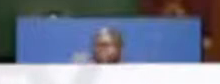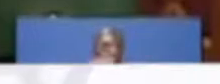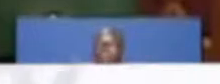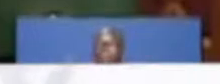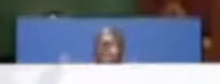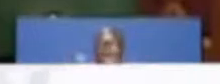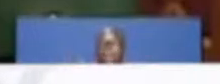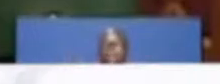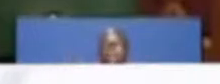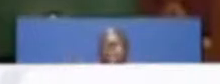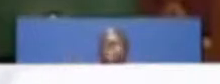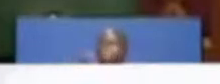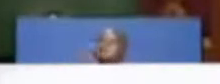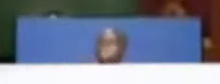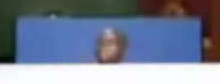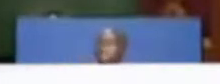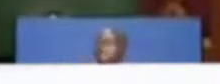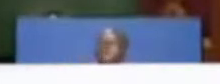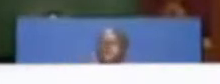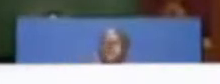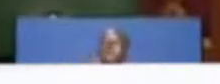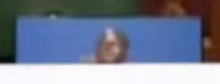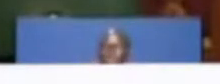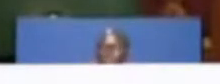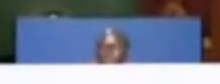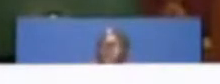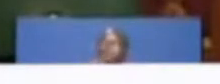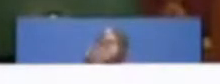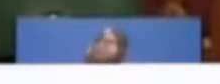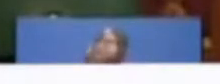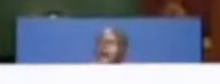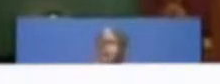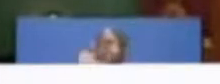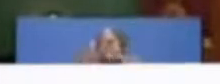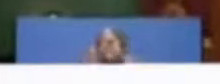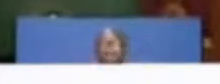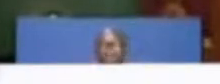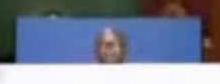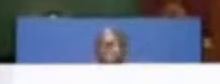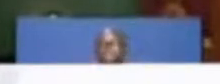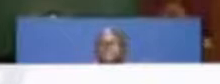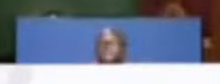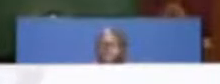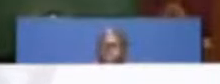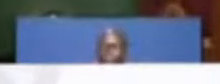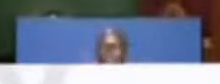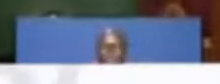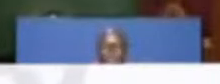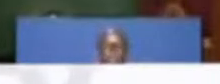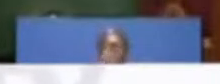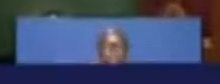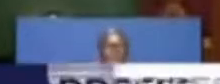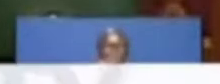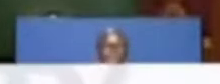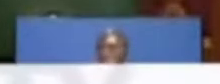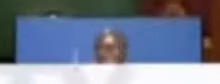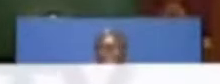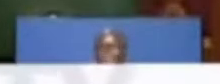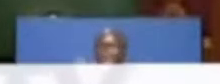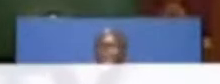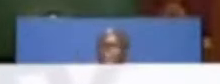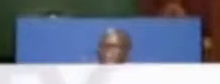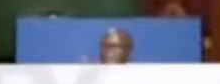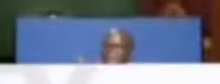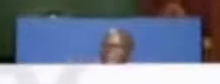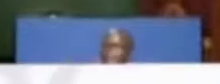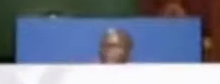and benefited 12,000 mango farmers by creating value addition. That plant is now